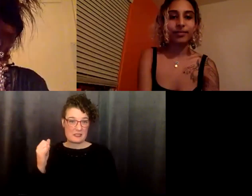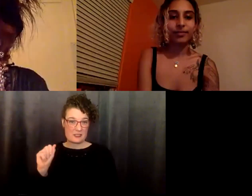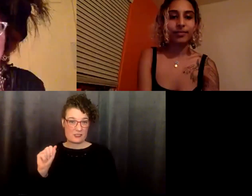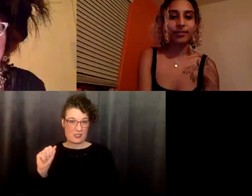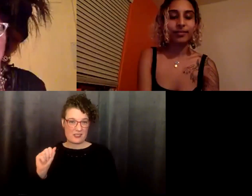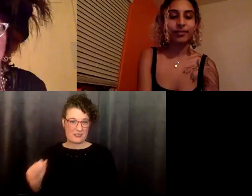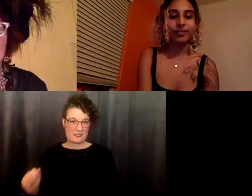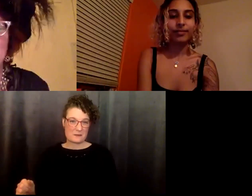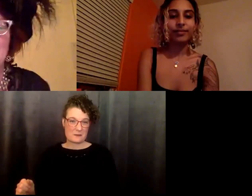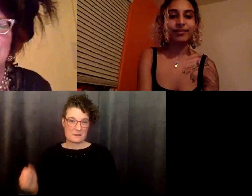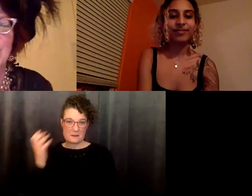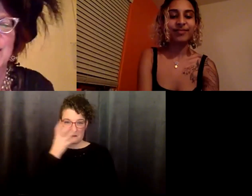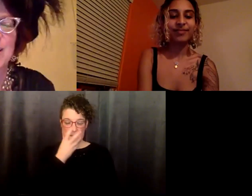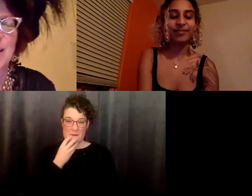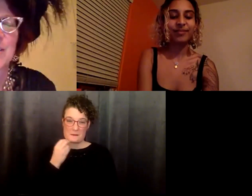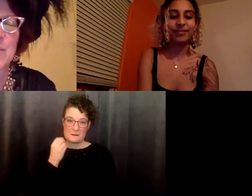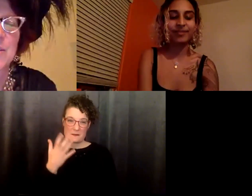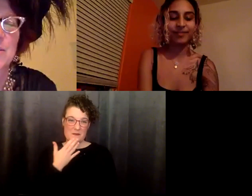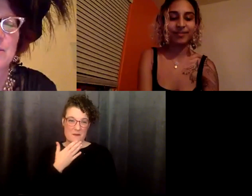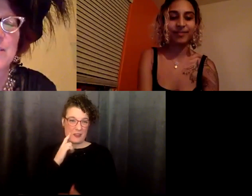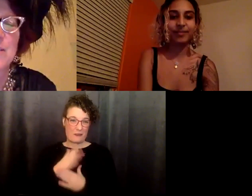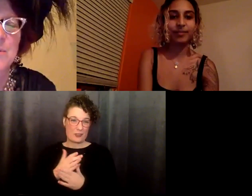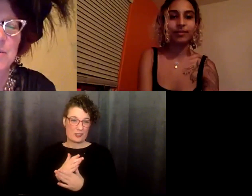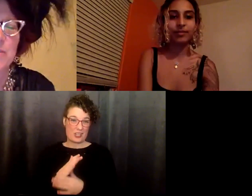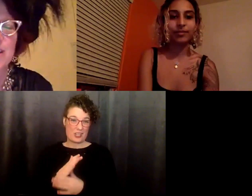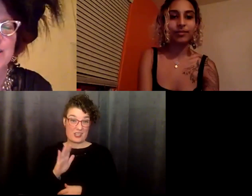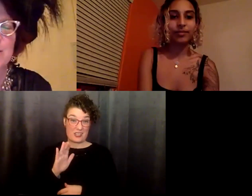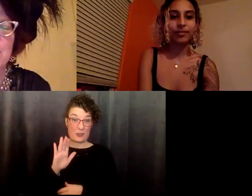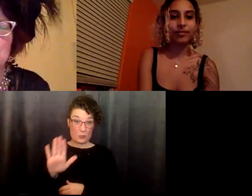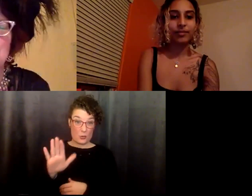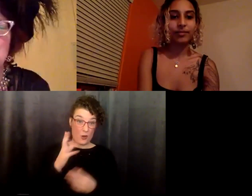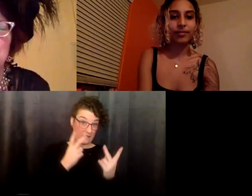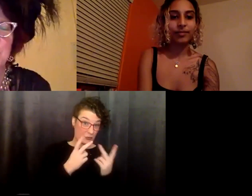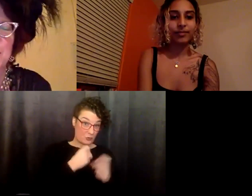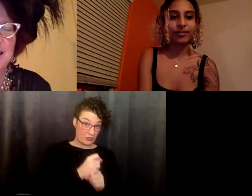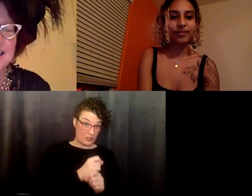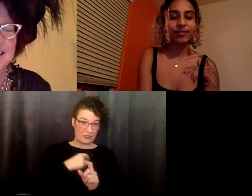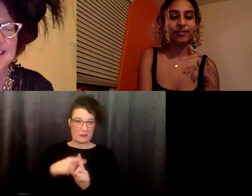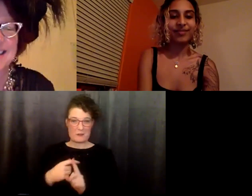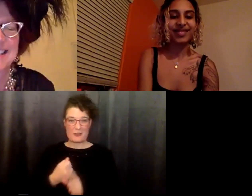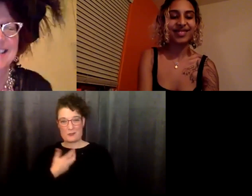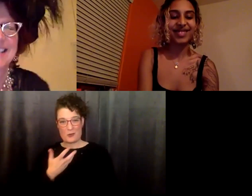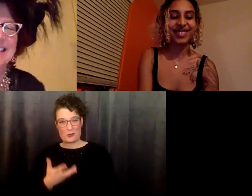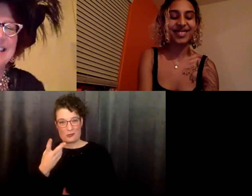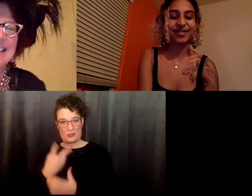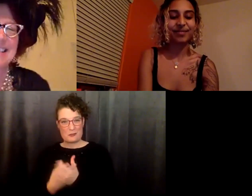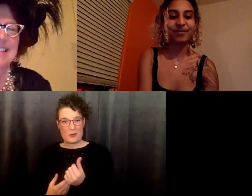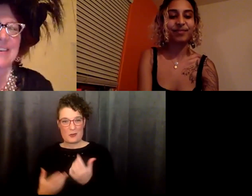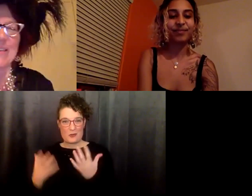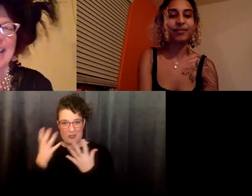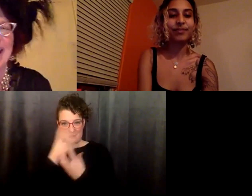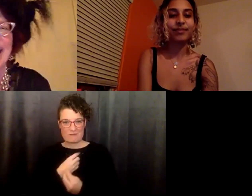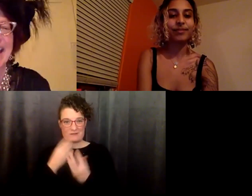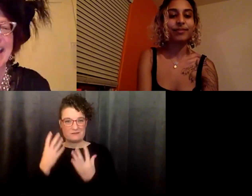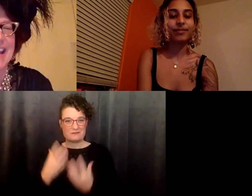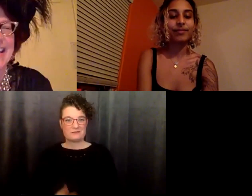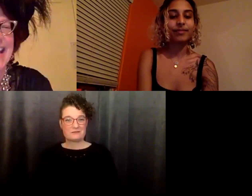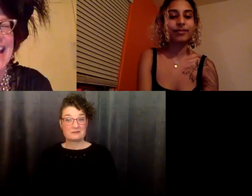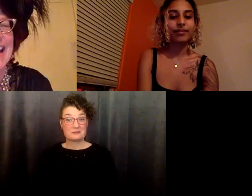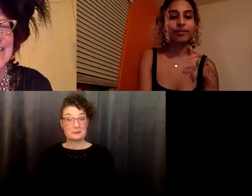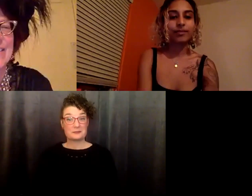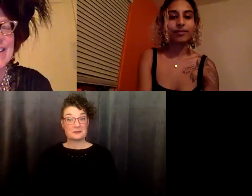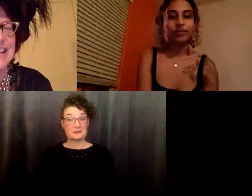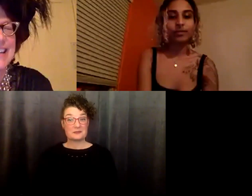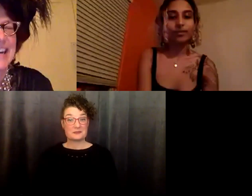Menaja. So beautiful. Thank you for sharing your, not only your visual creation, but your poetry with us. Okay, and